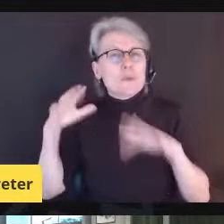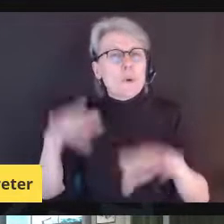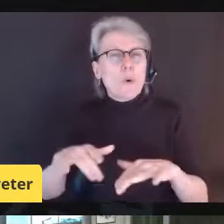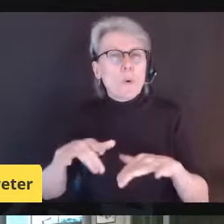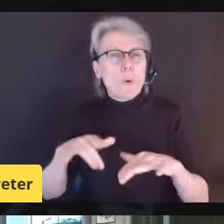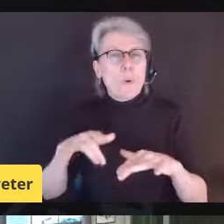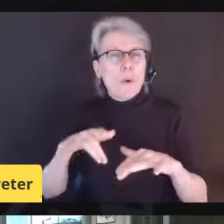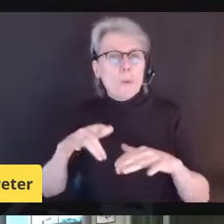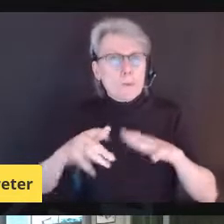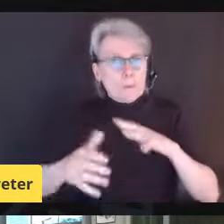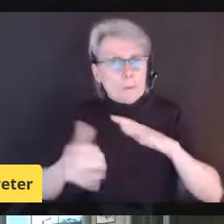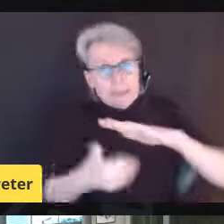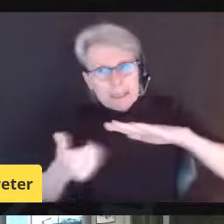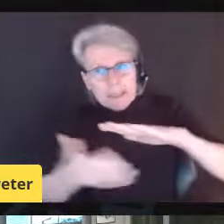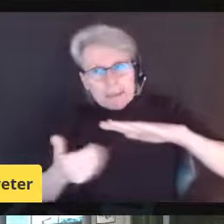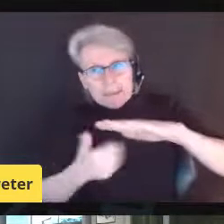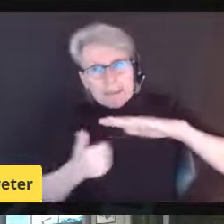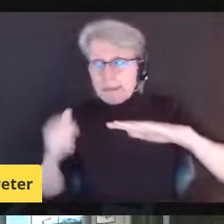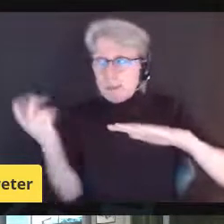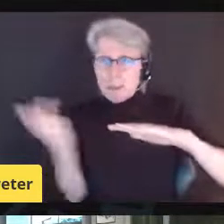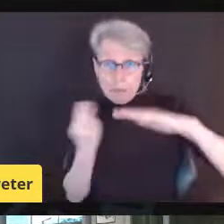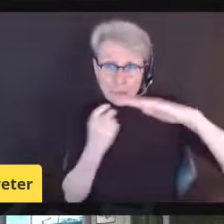just hang out in there for hours.